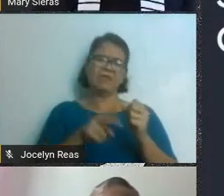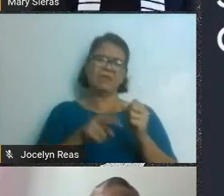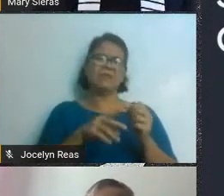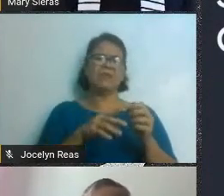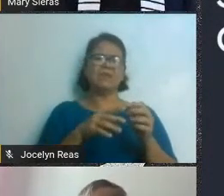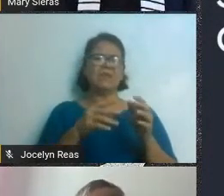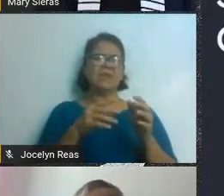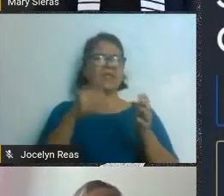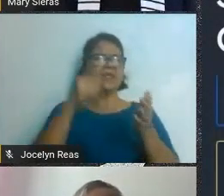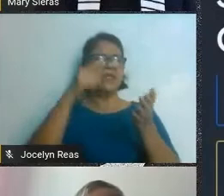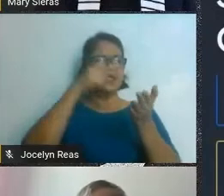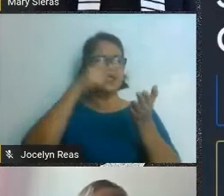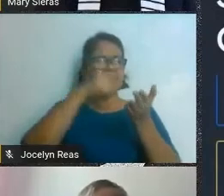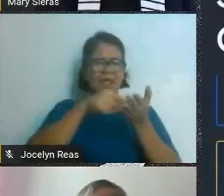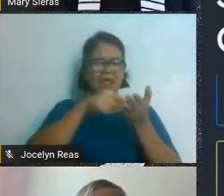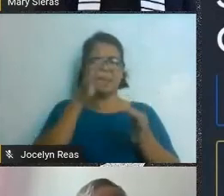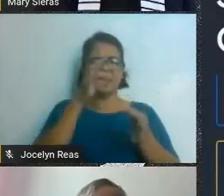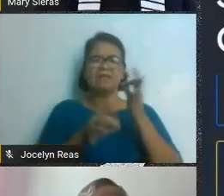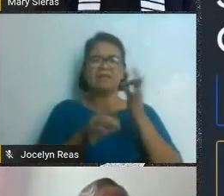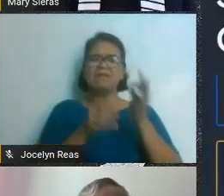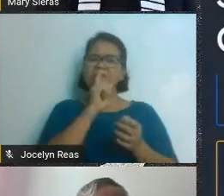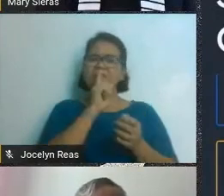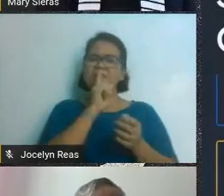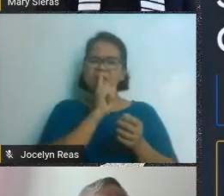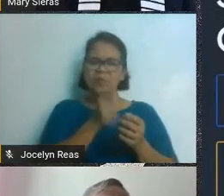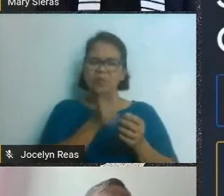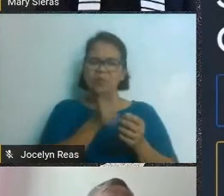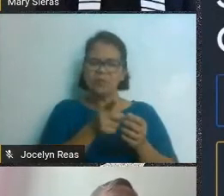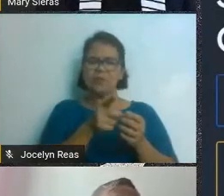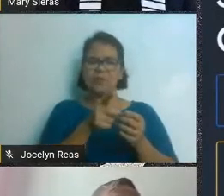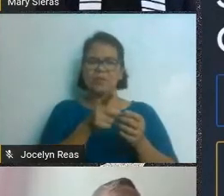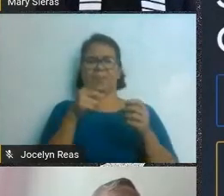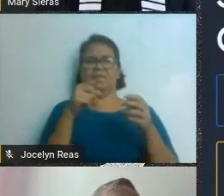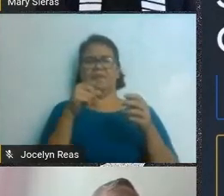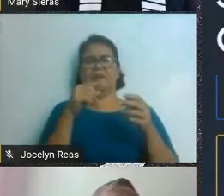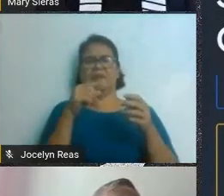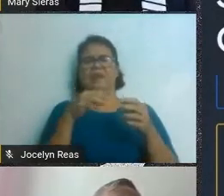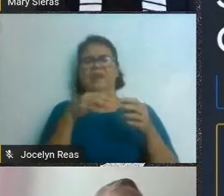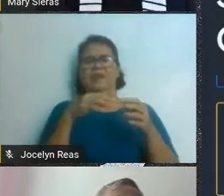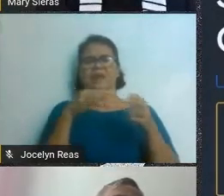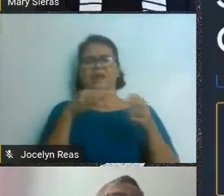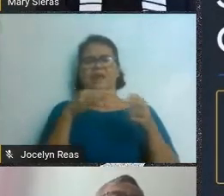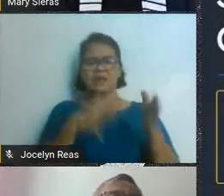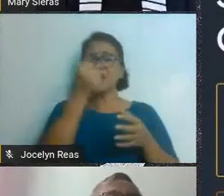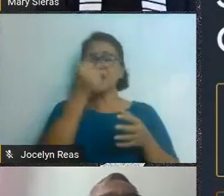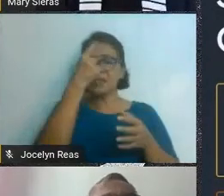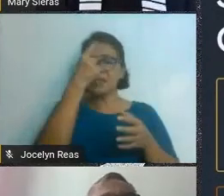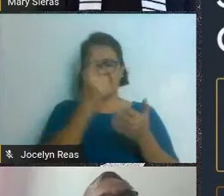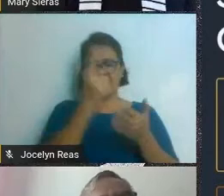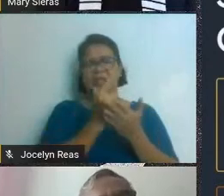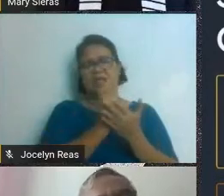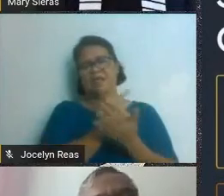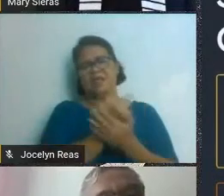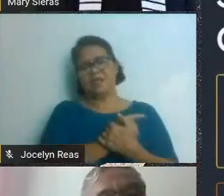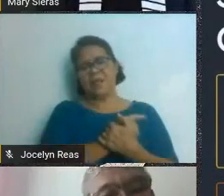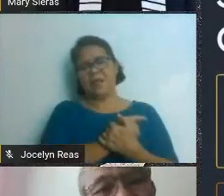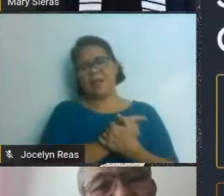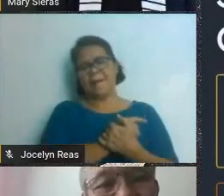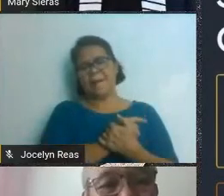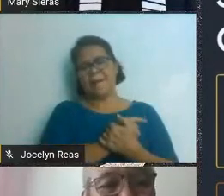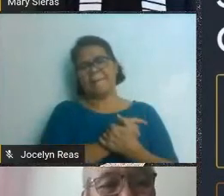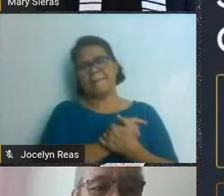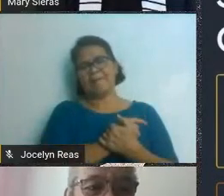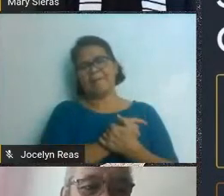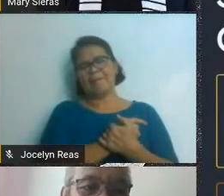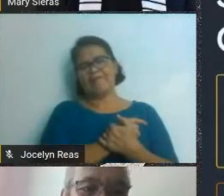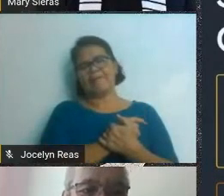Written portfolios will also do. But yun na nga, ang ano lang natin dyan is we will pray and hope very hard